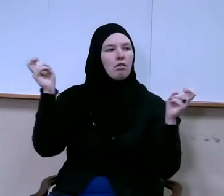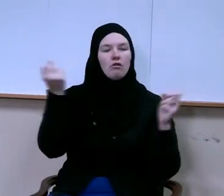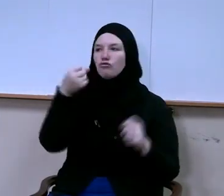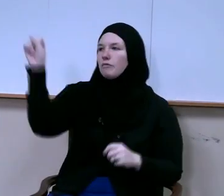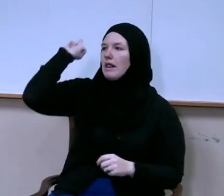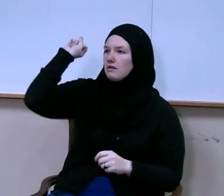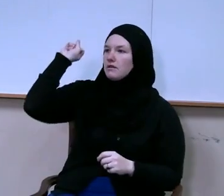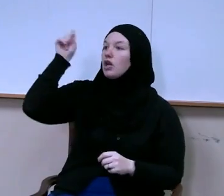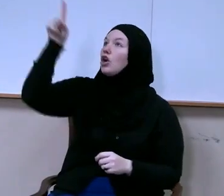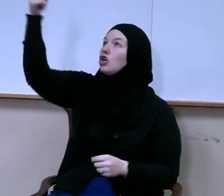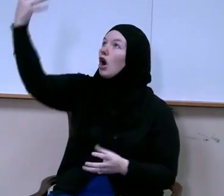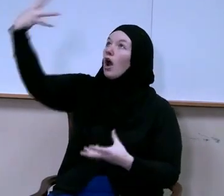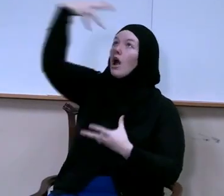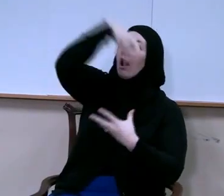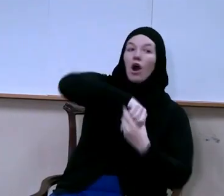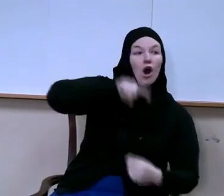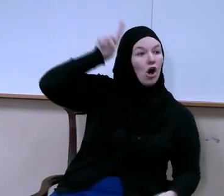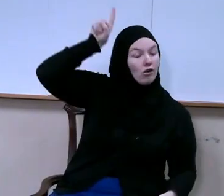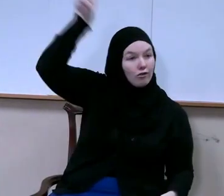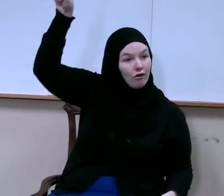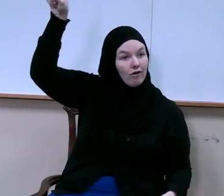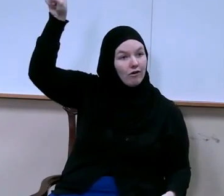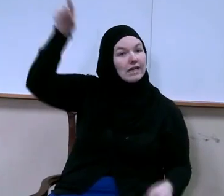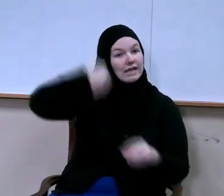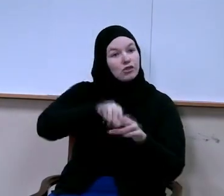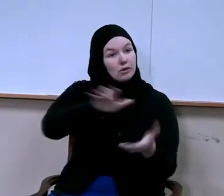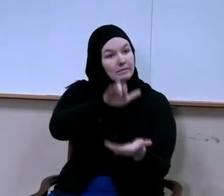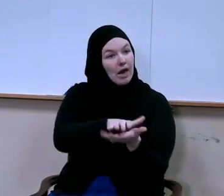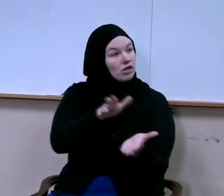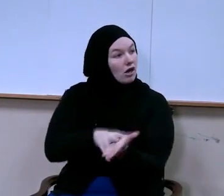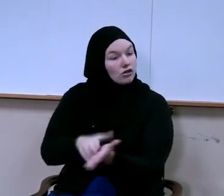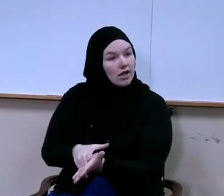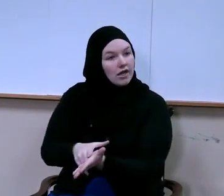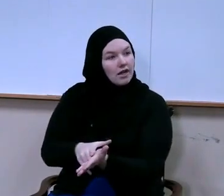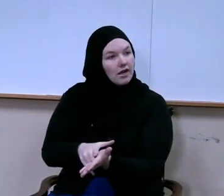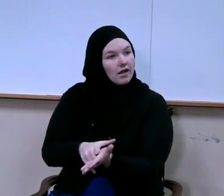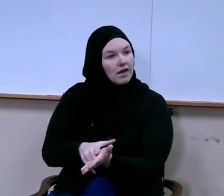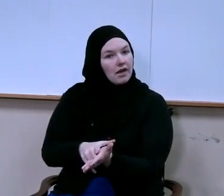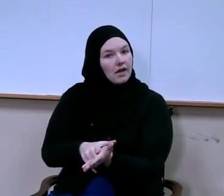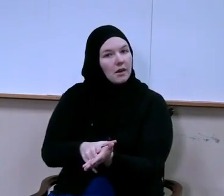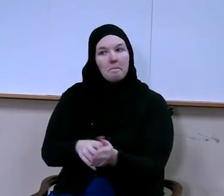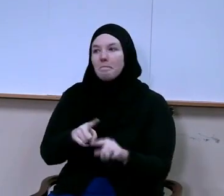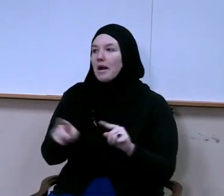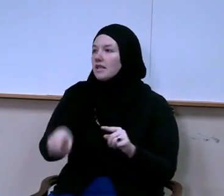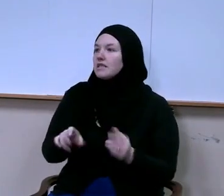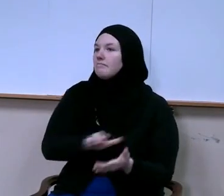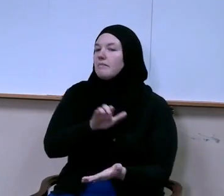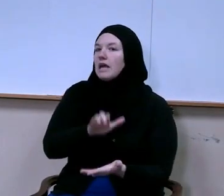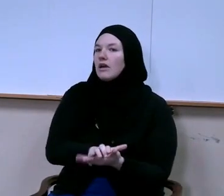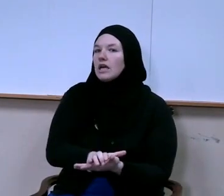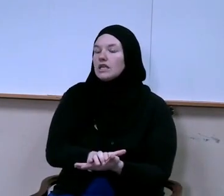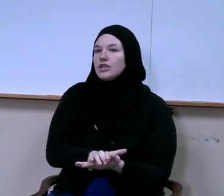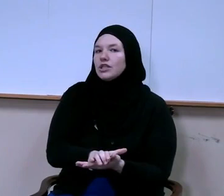just invoking His name, thinking that invoking His name, invoking His book, will turn this marriage